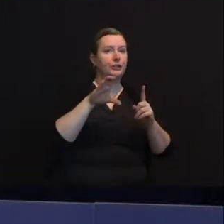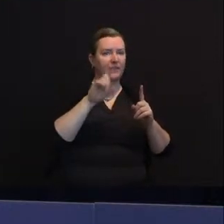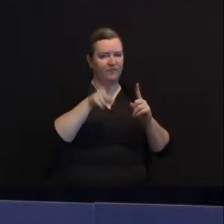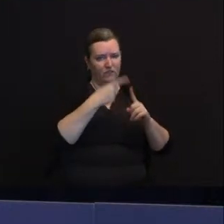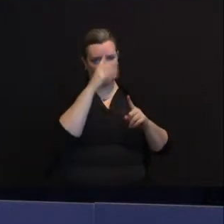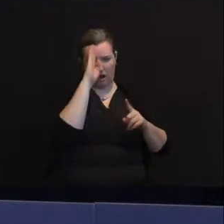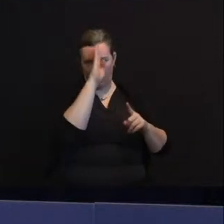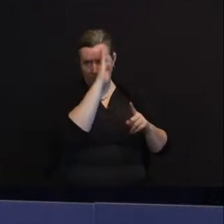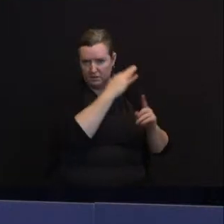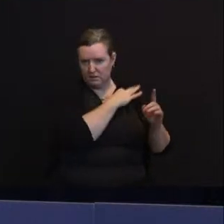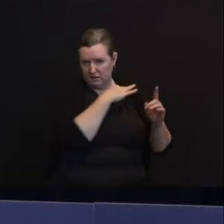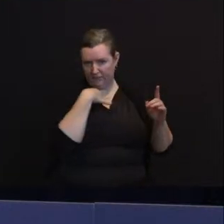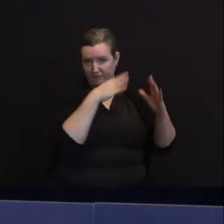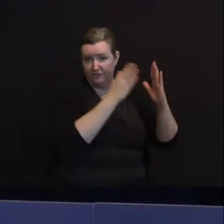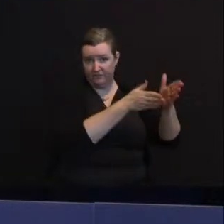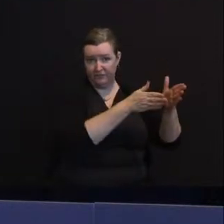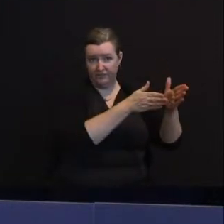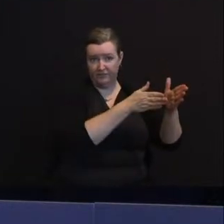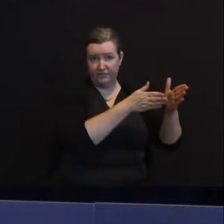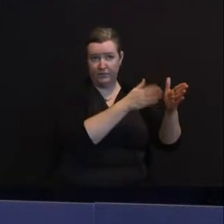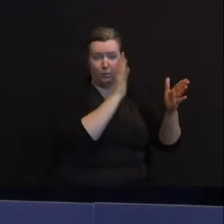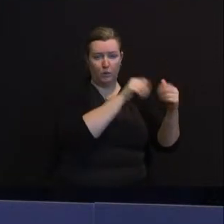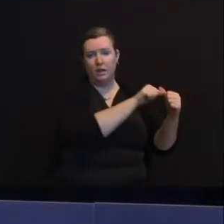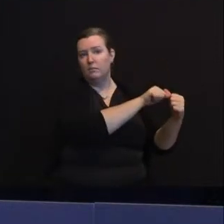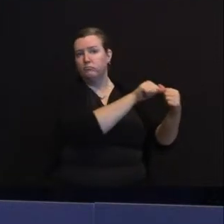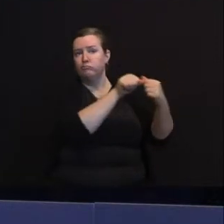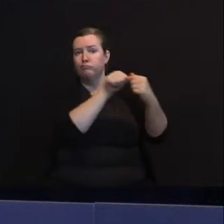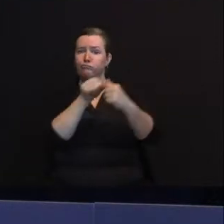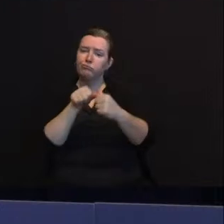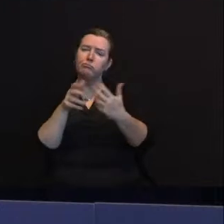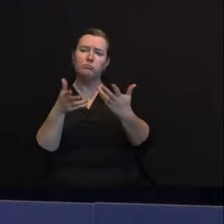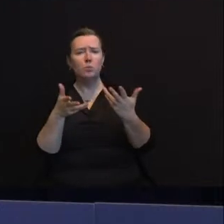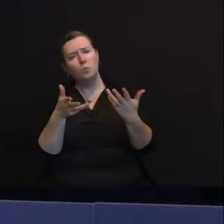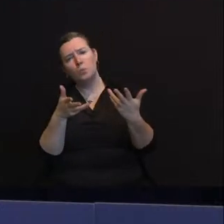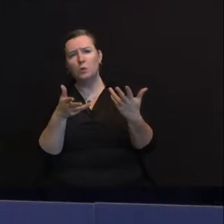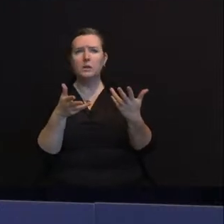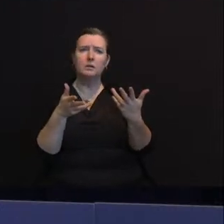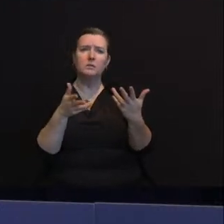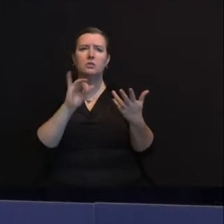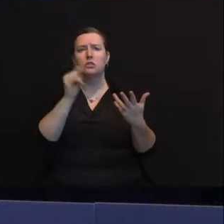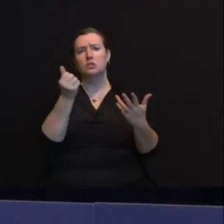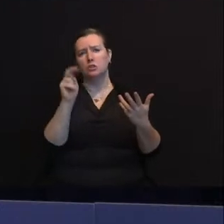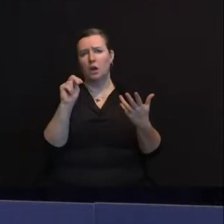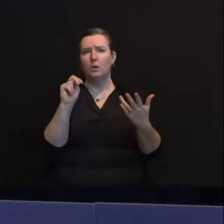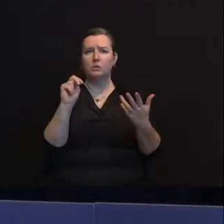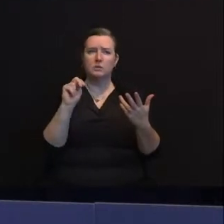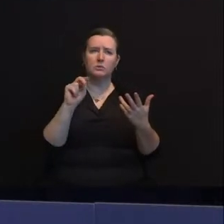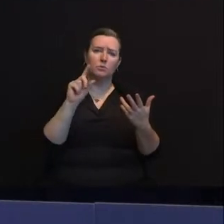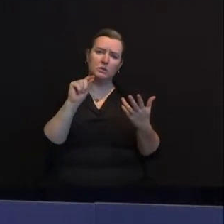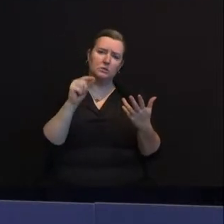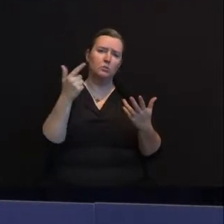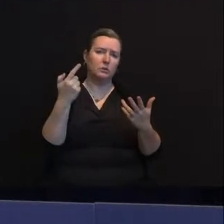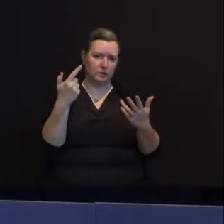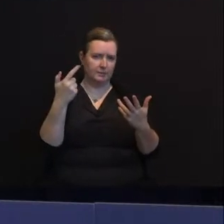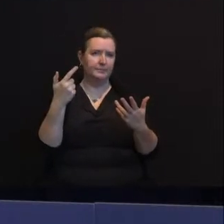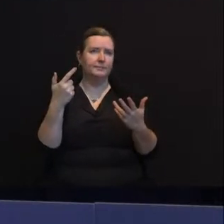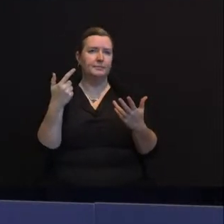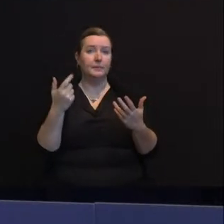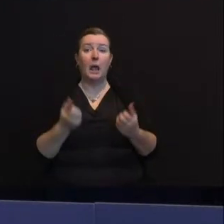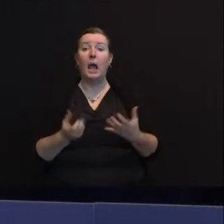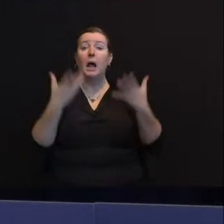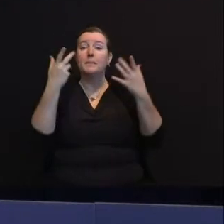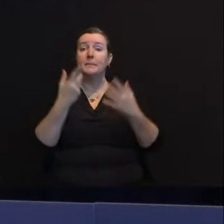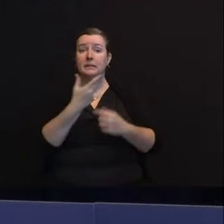into early 2021. The exact amount of doses delivered to New Jersey is